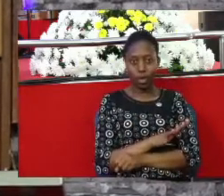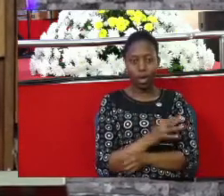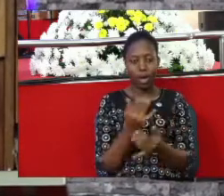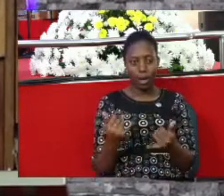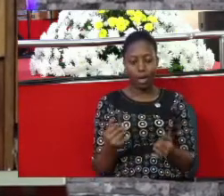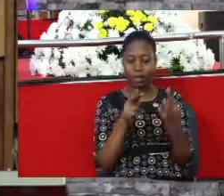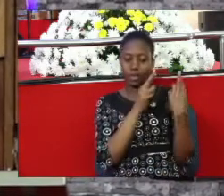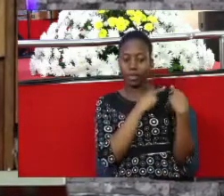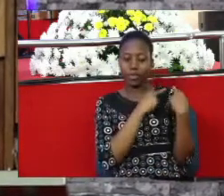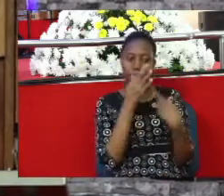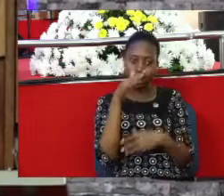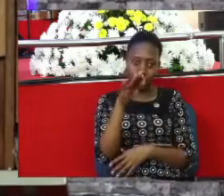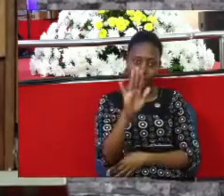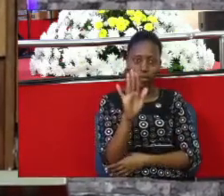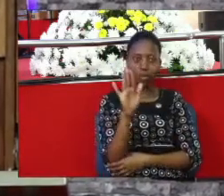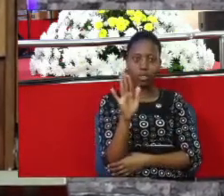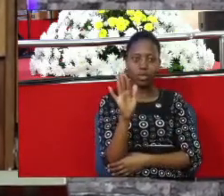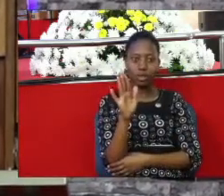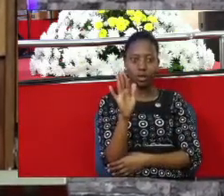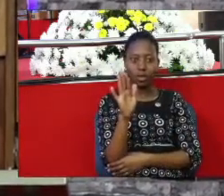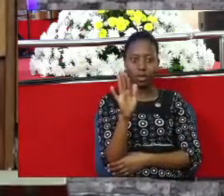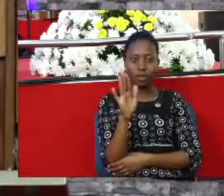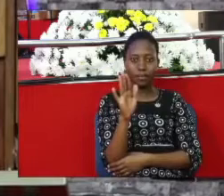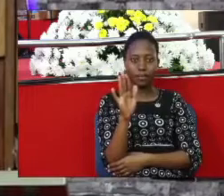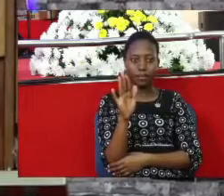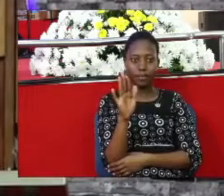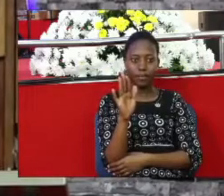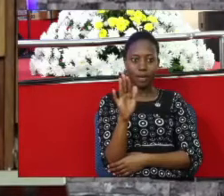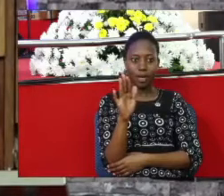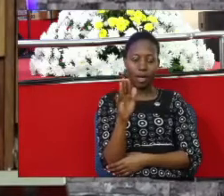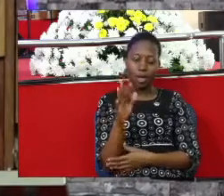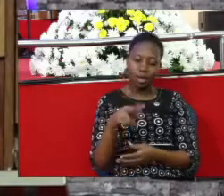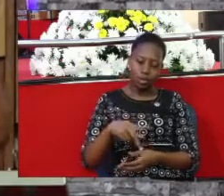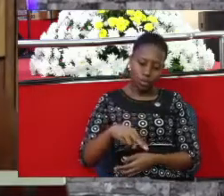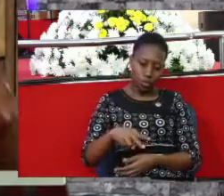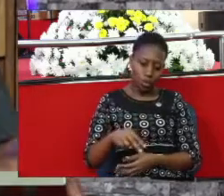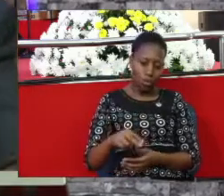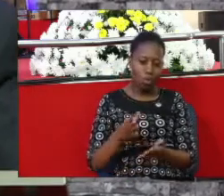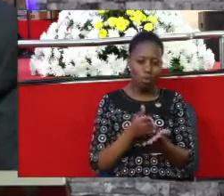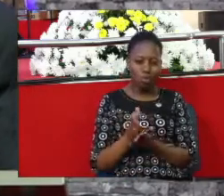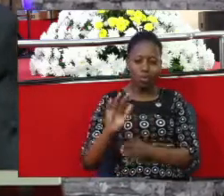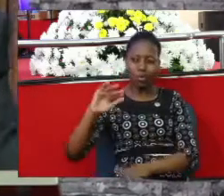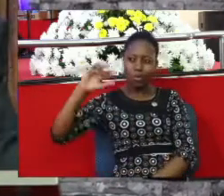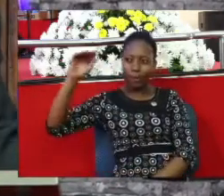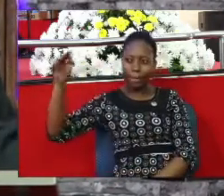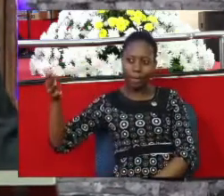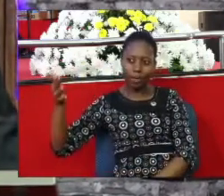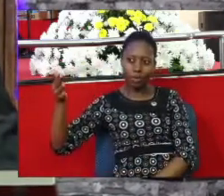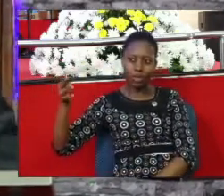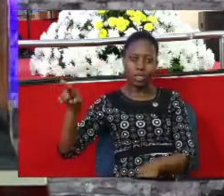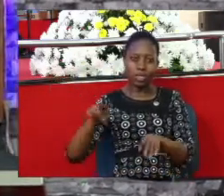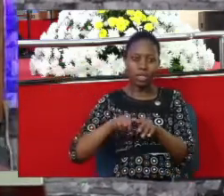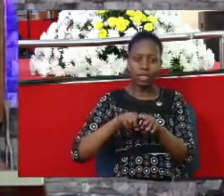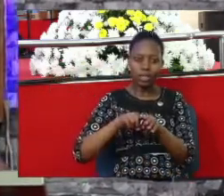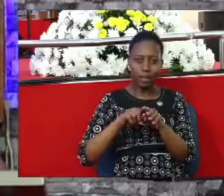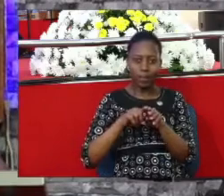will climb all the mountains before you. You will cross all the valleys before you. May God's hand rest upon you in